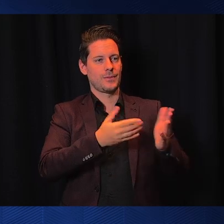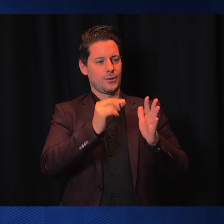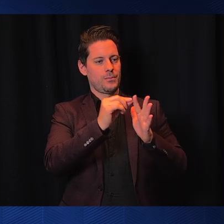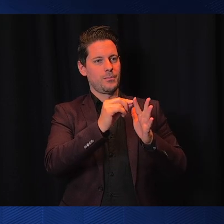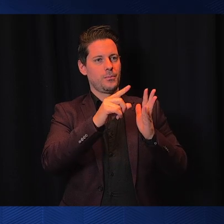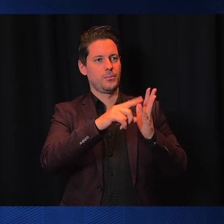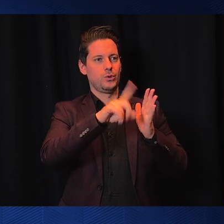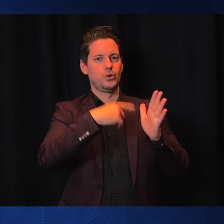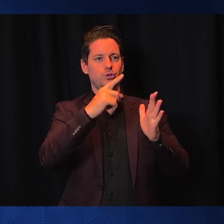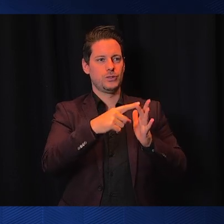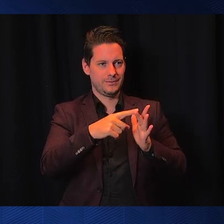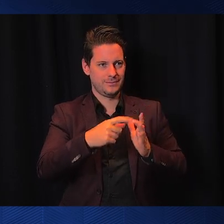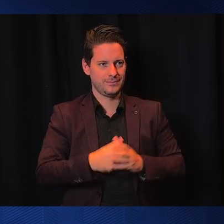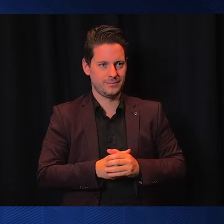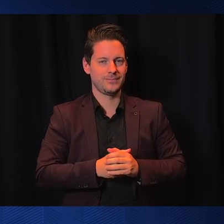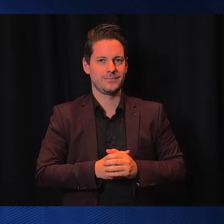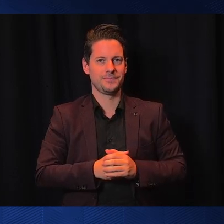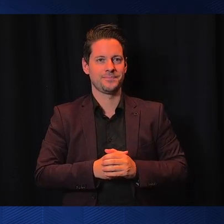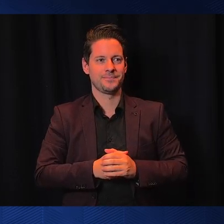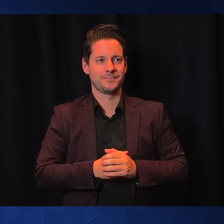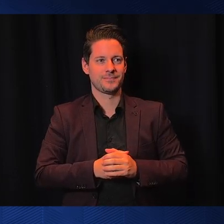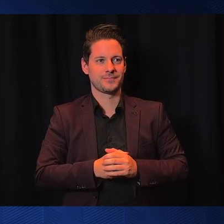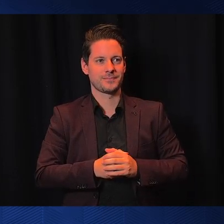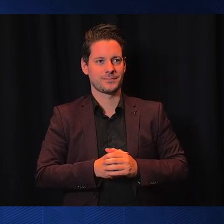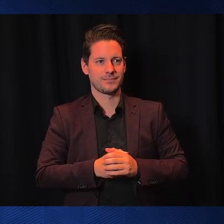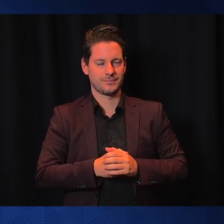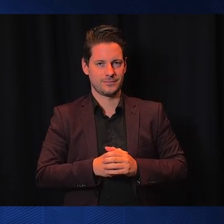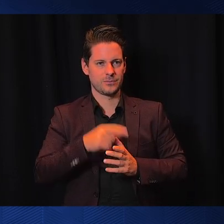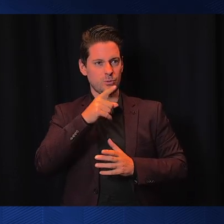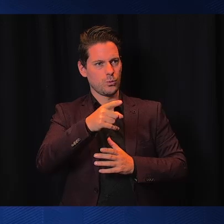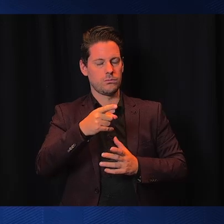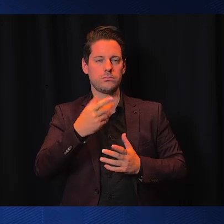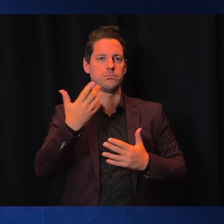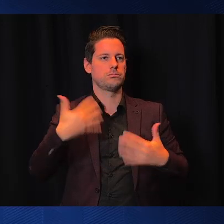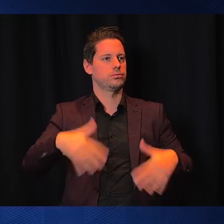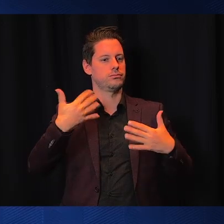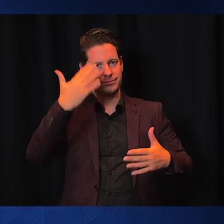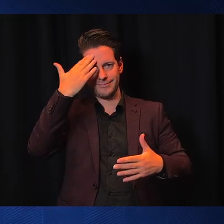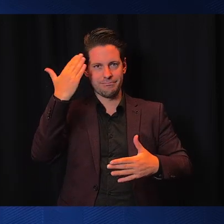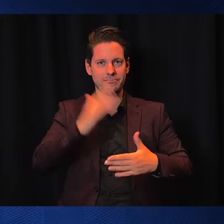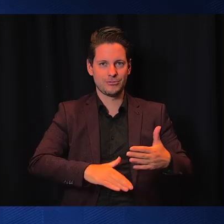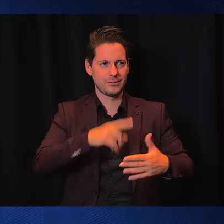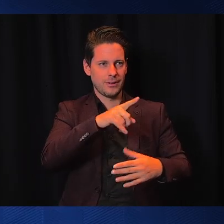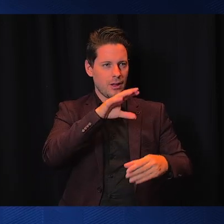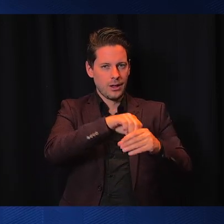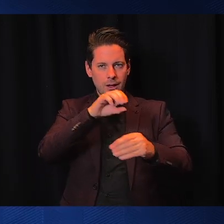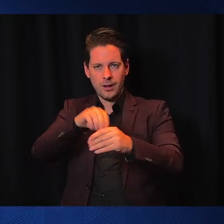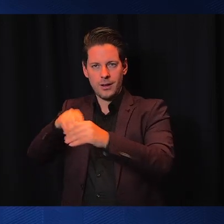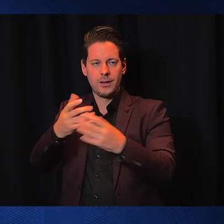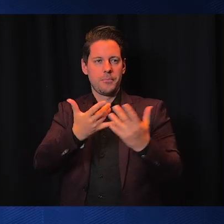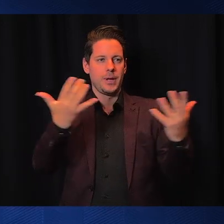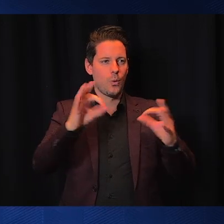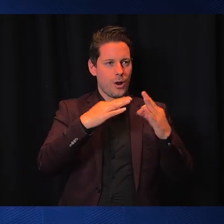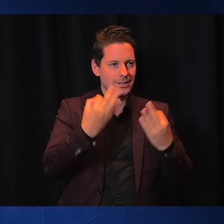Puji, moving on to you. So, I mean, you bring such a rich experience. Puji has worked with so many different organizations and at so many